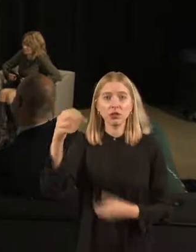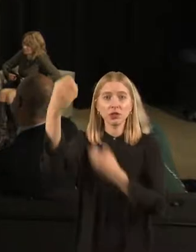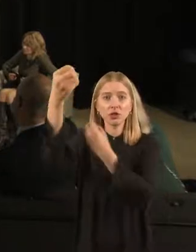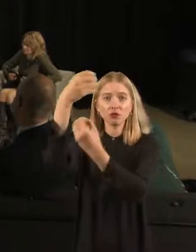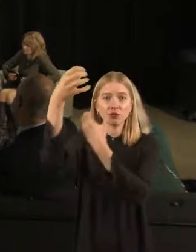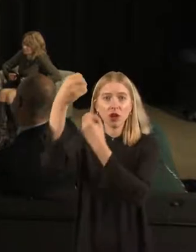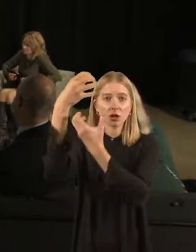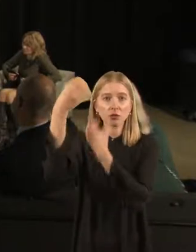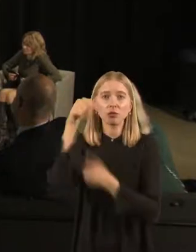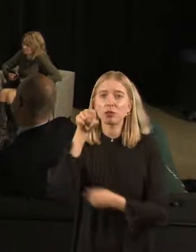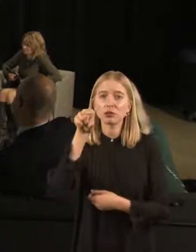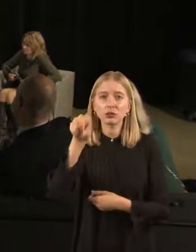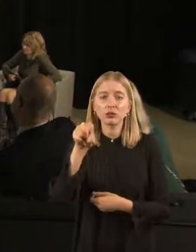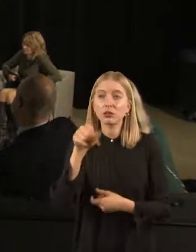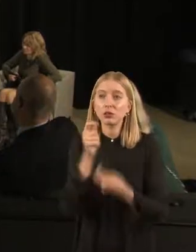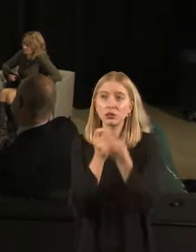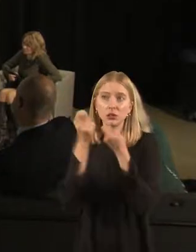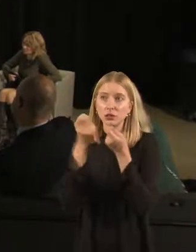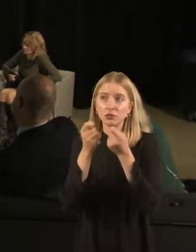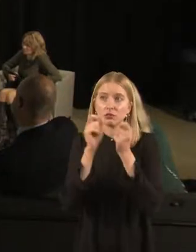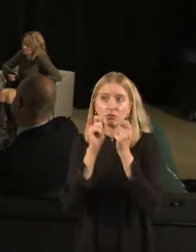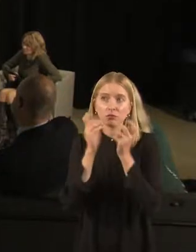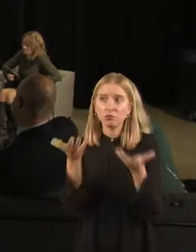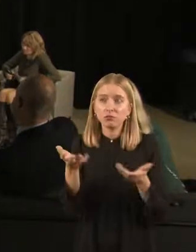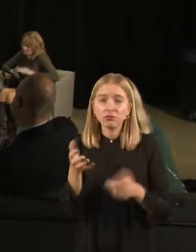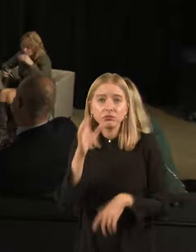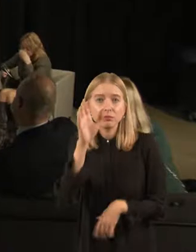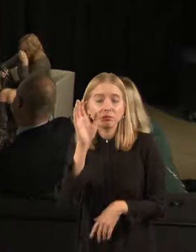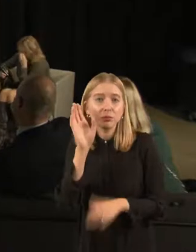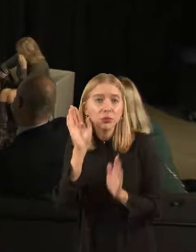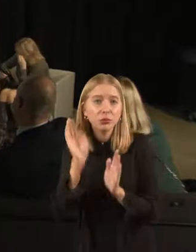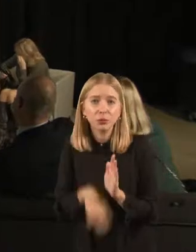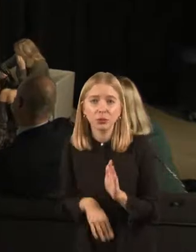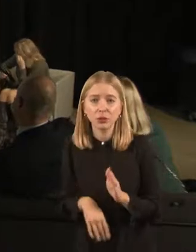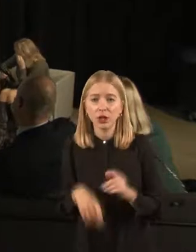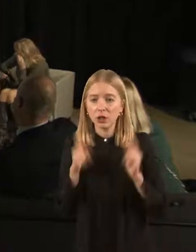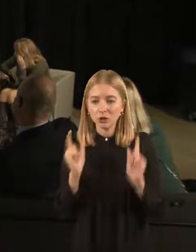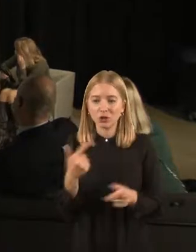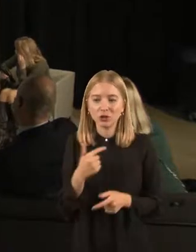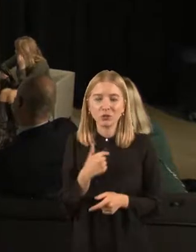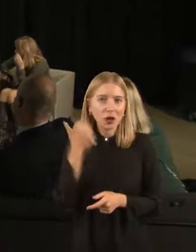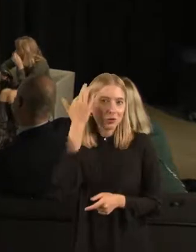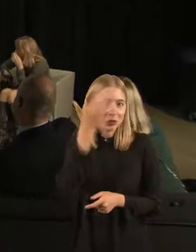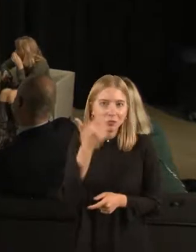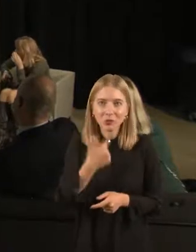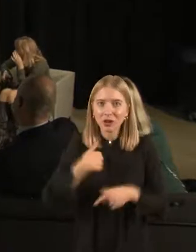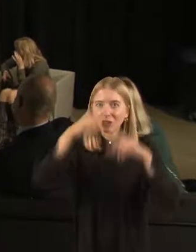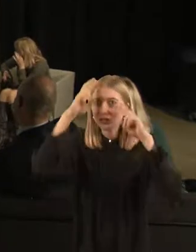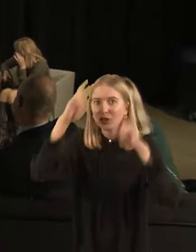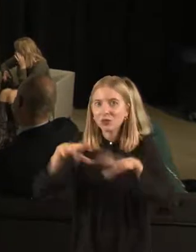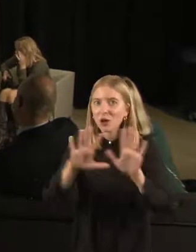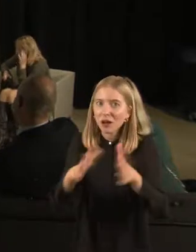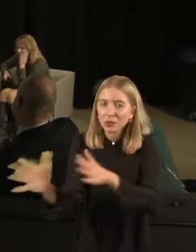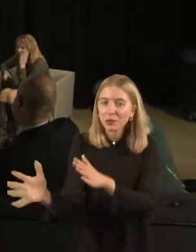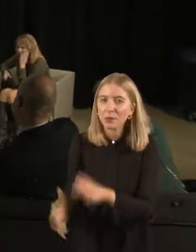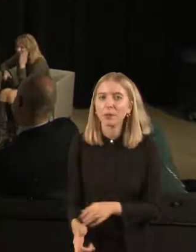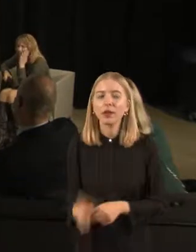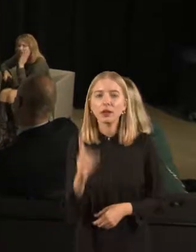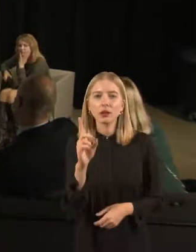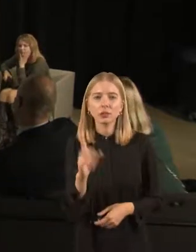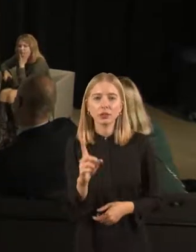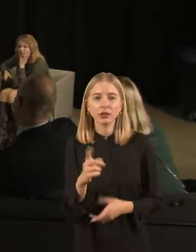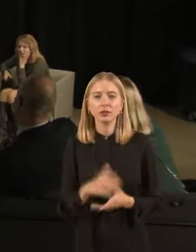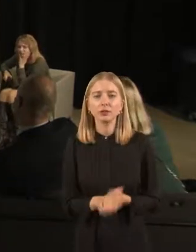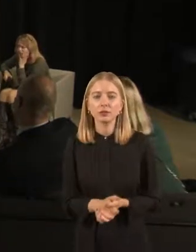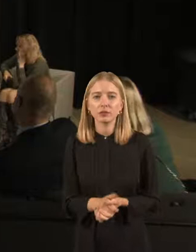traffic, and I'm always angry with the municipality because I think that the traffic lights are not